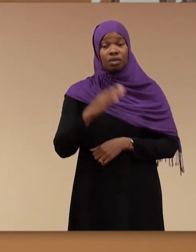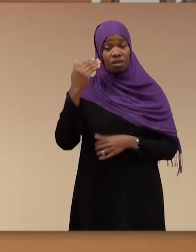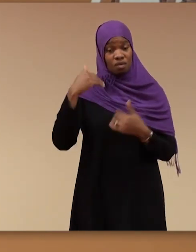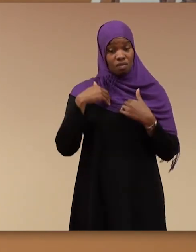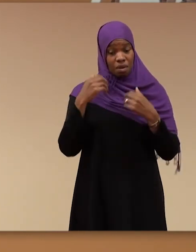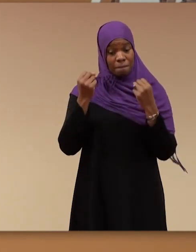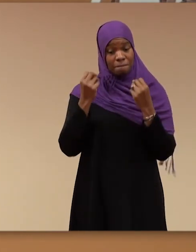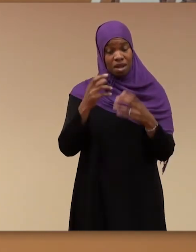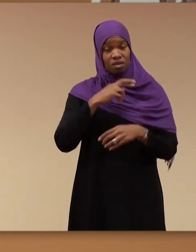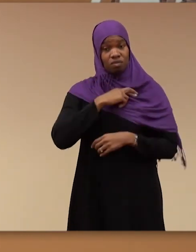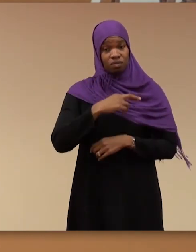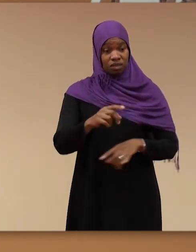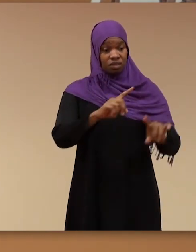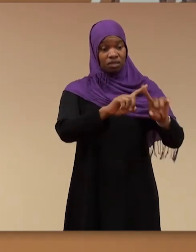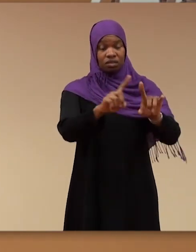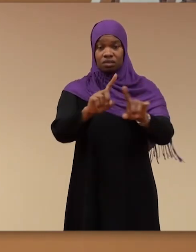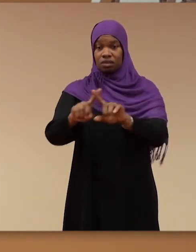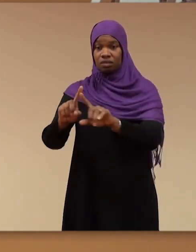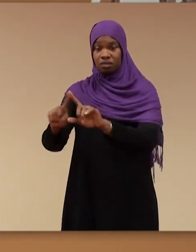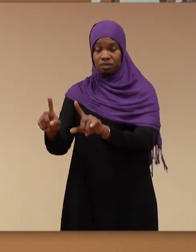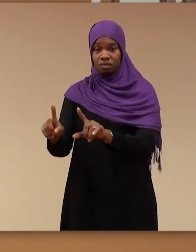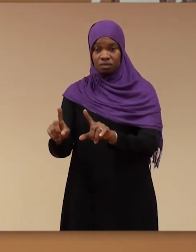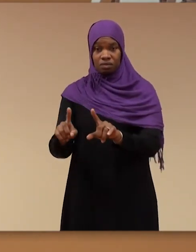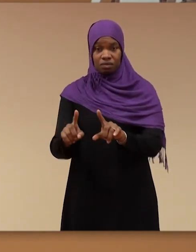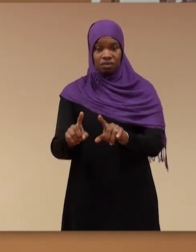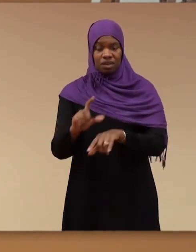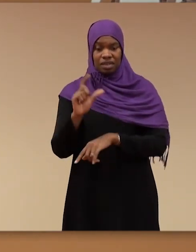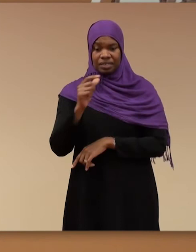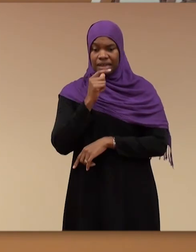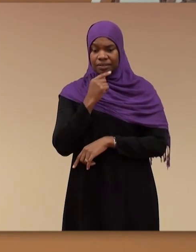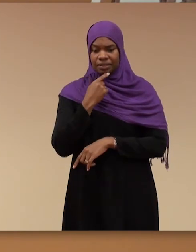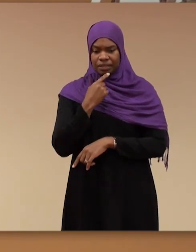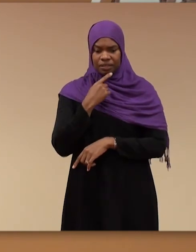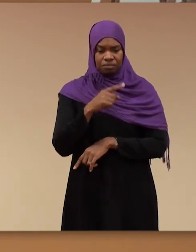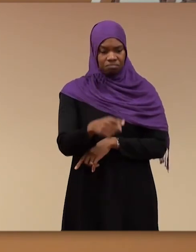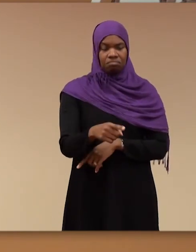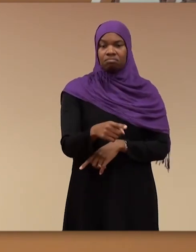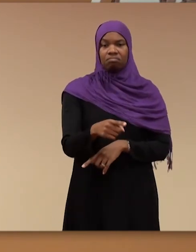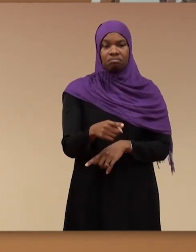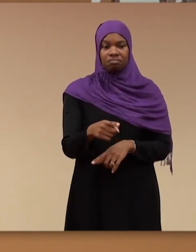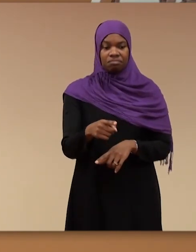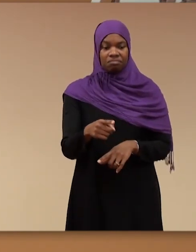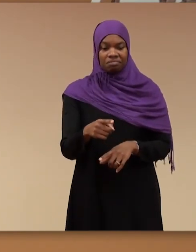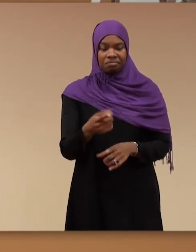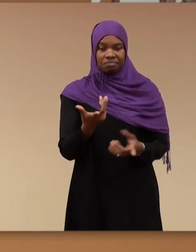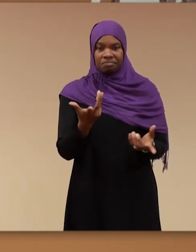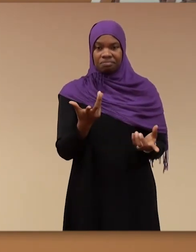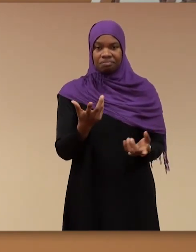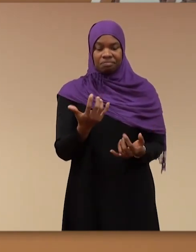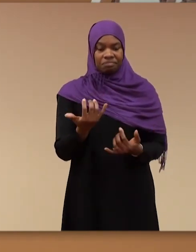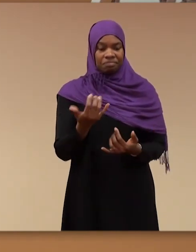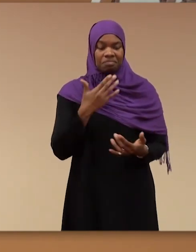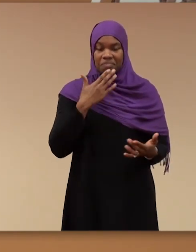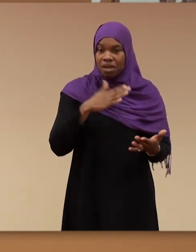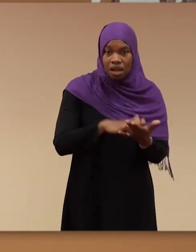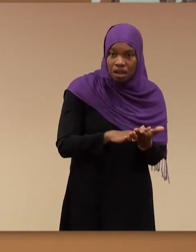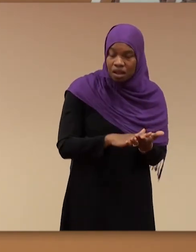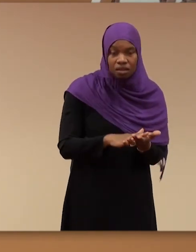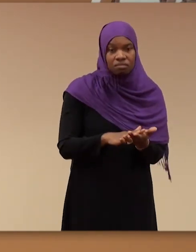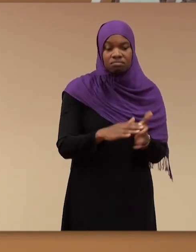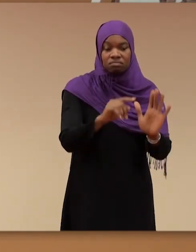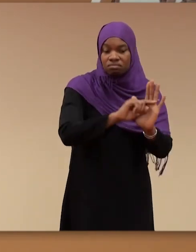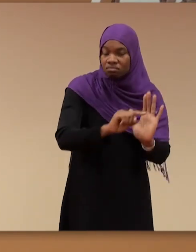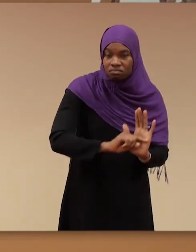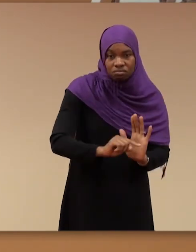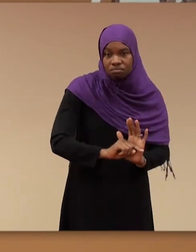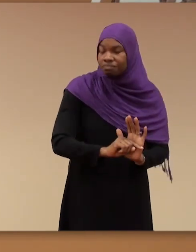earth. Islam never badmouthed any one of them, as long as they believe in God and they believe in the Creator and